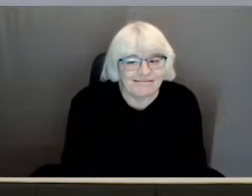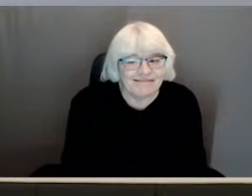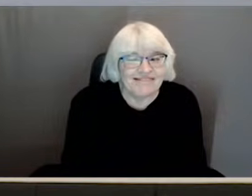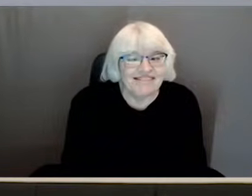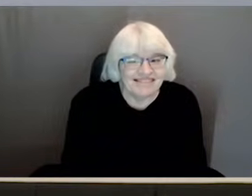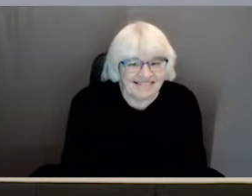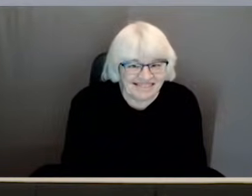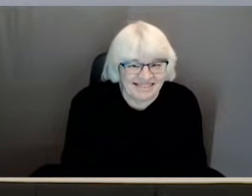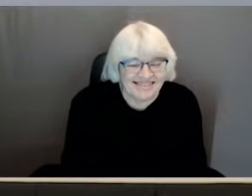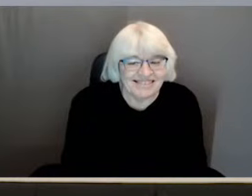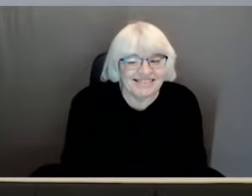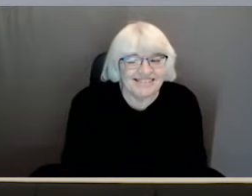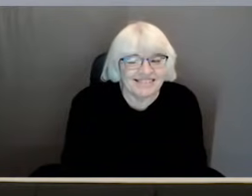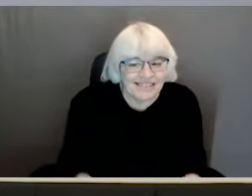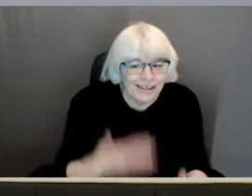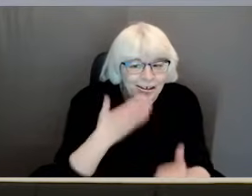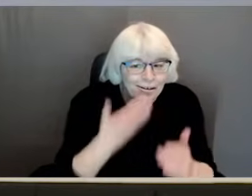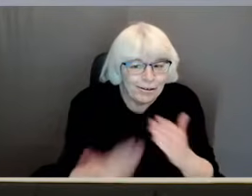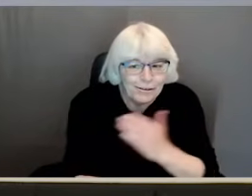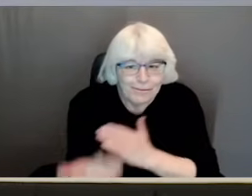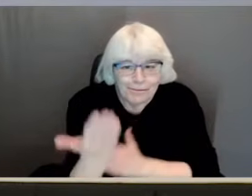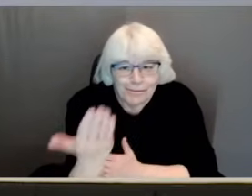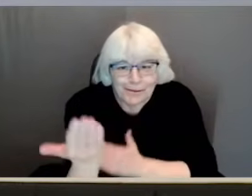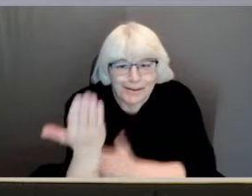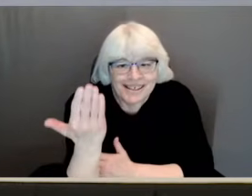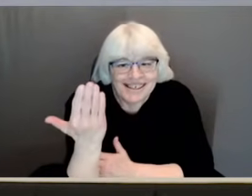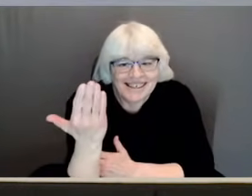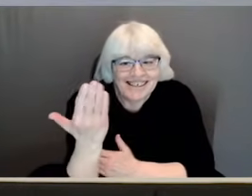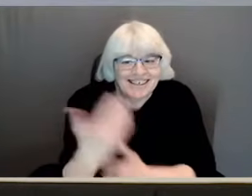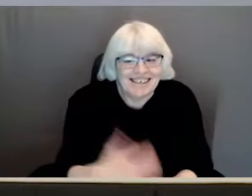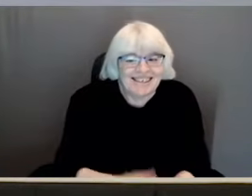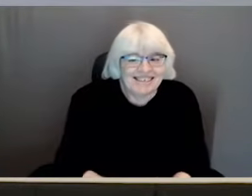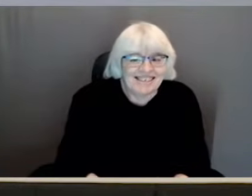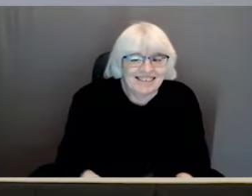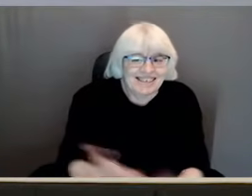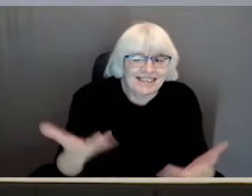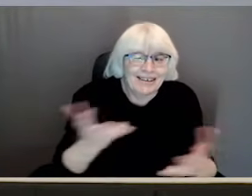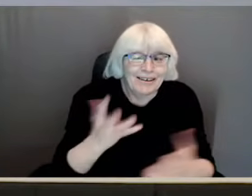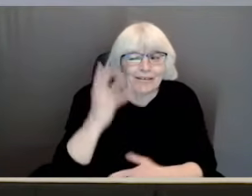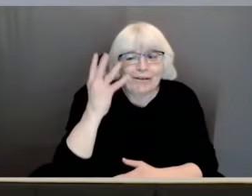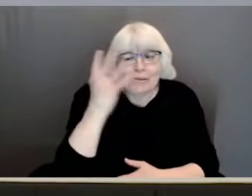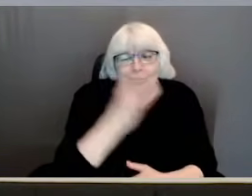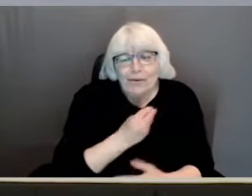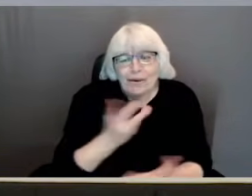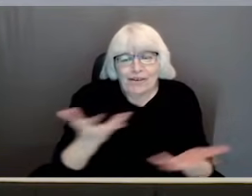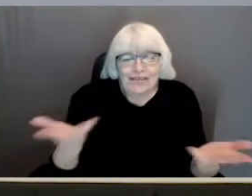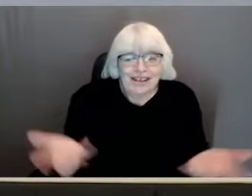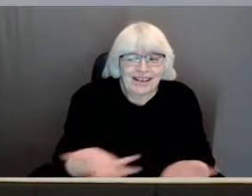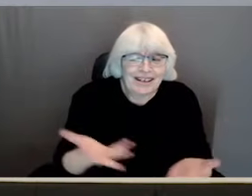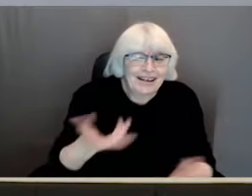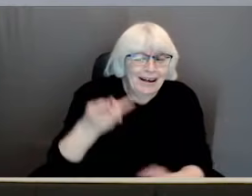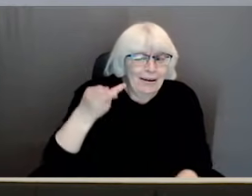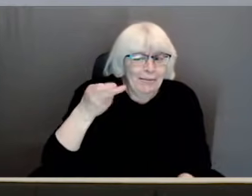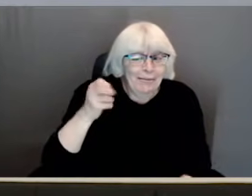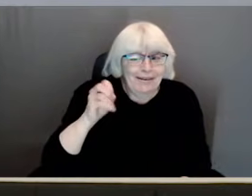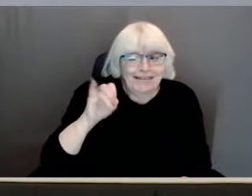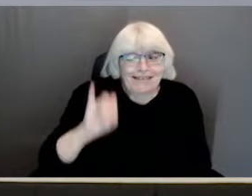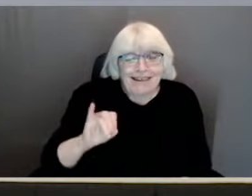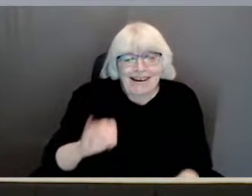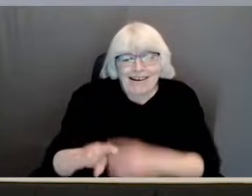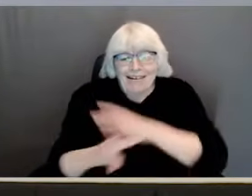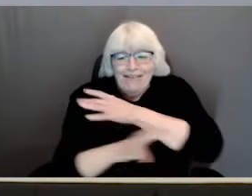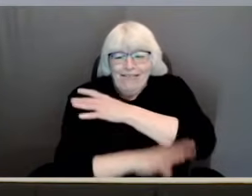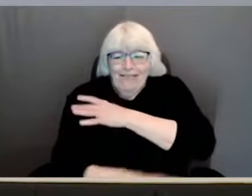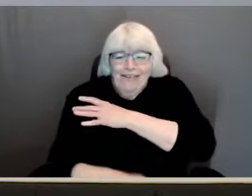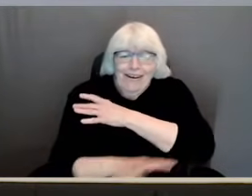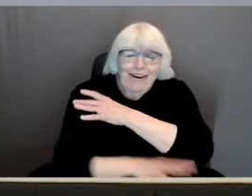Good morning. On yet another beautiful fall day here in PEI. I've said it before, and